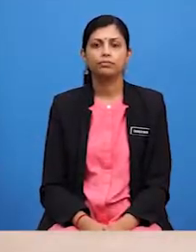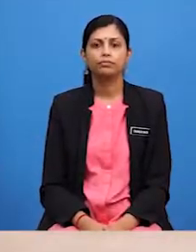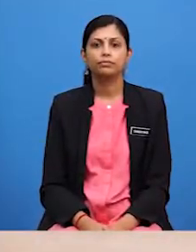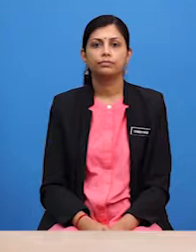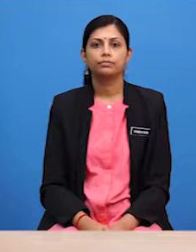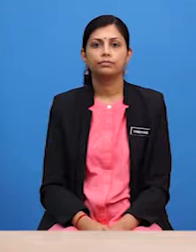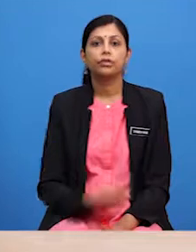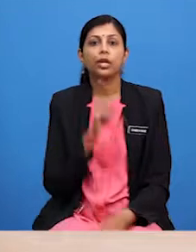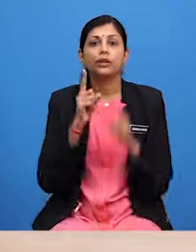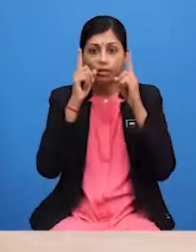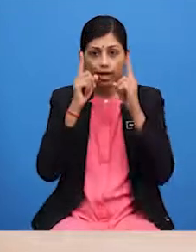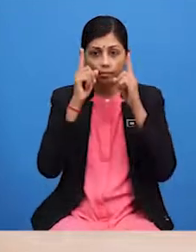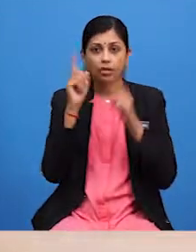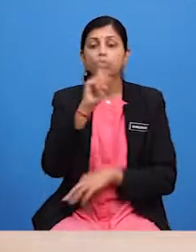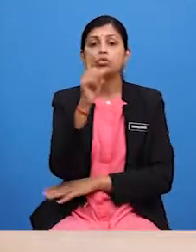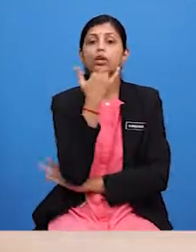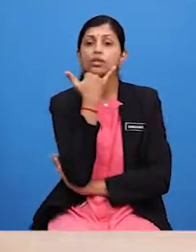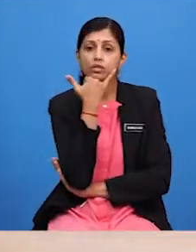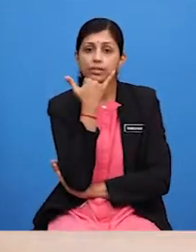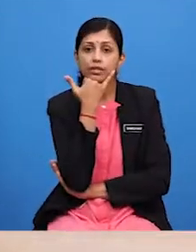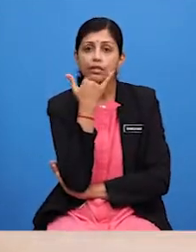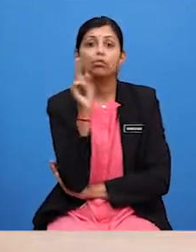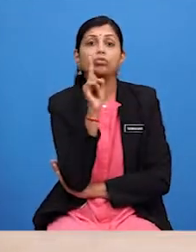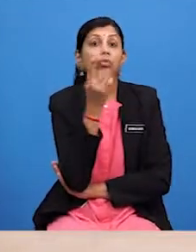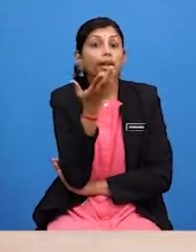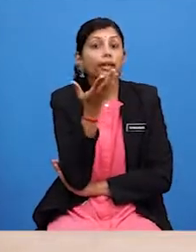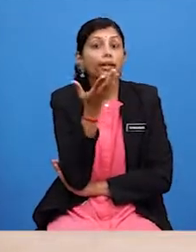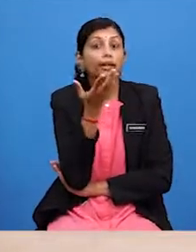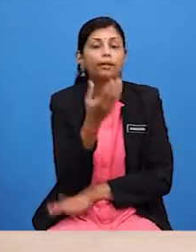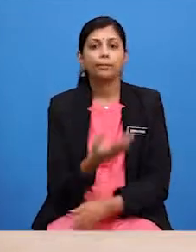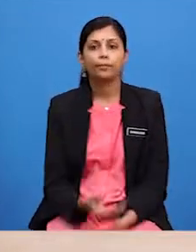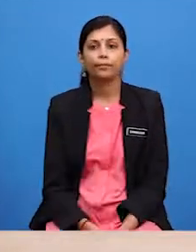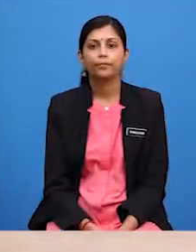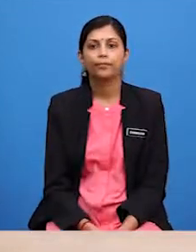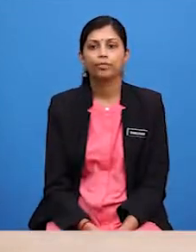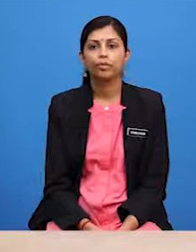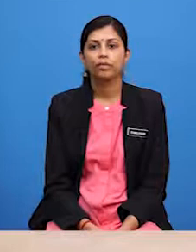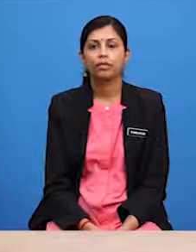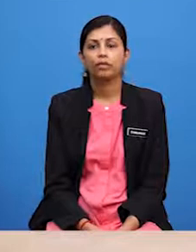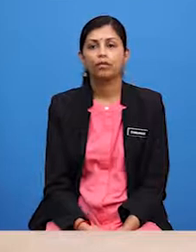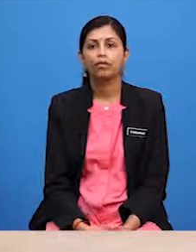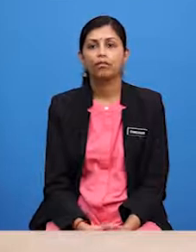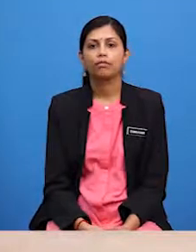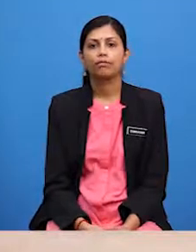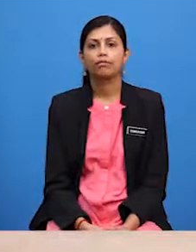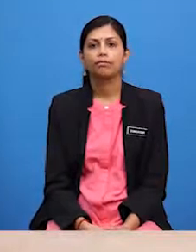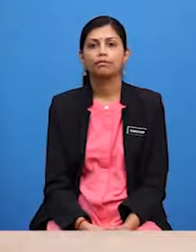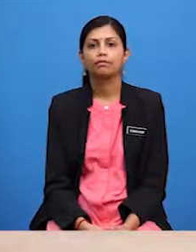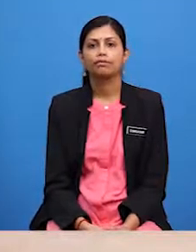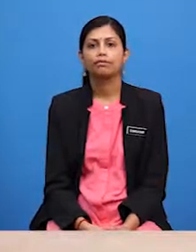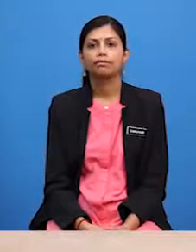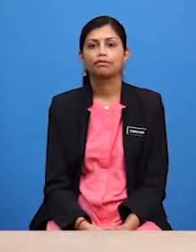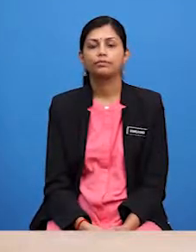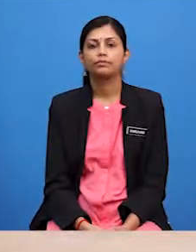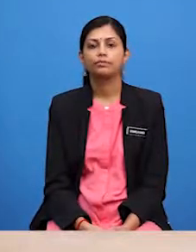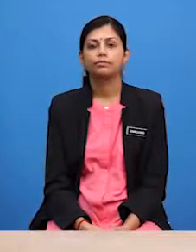We went to the theater to watch the latest superhero movie and it was really